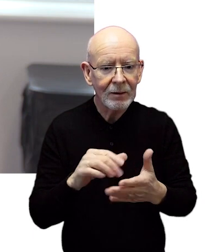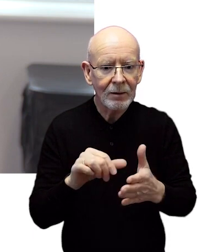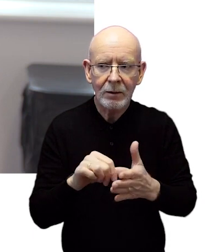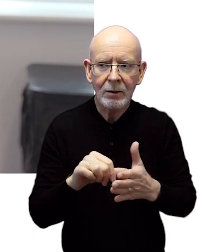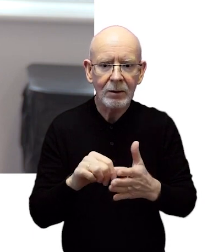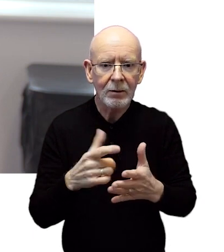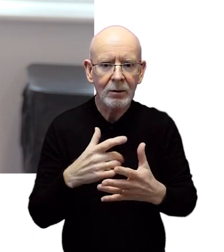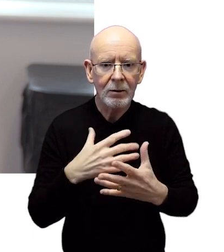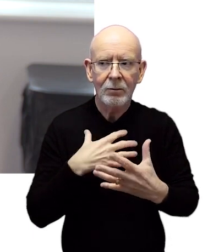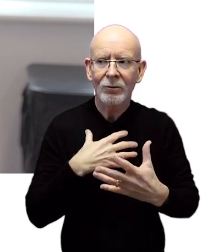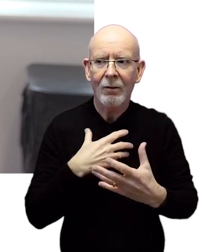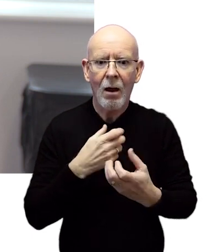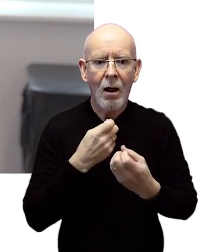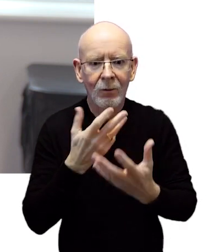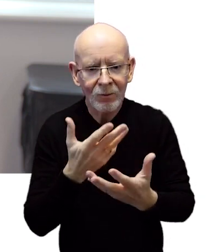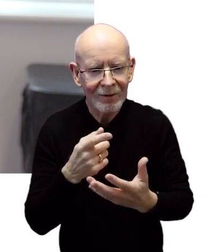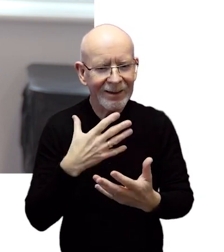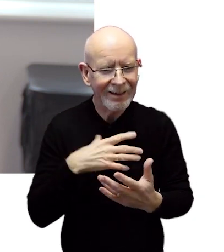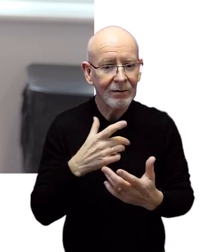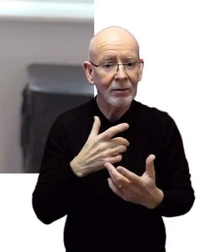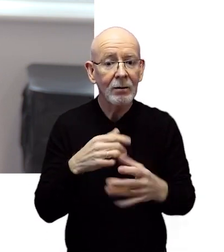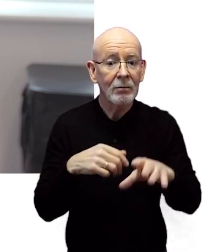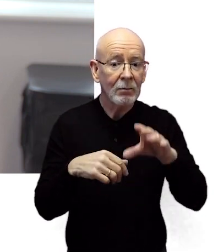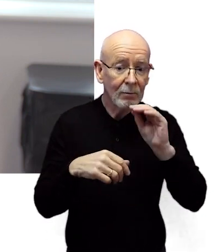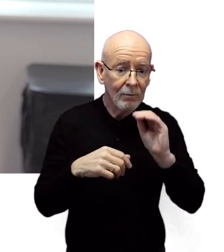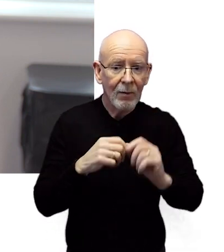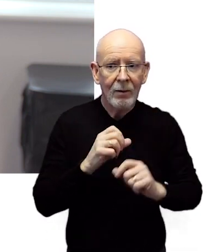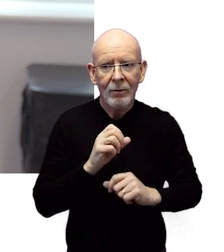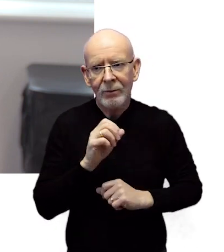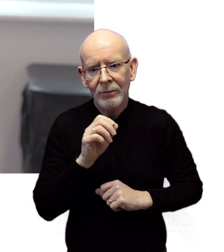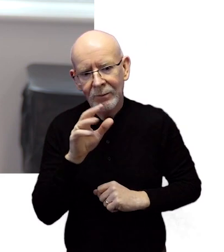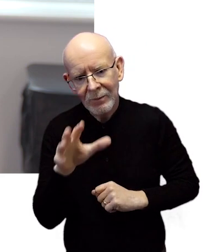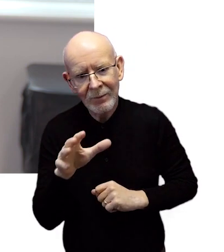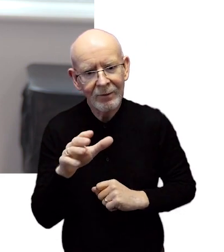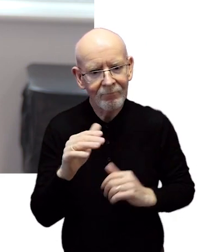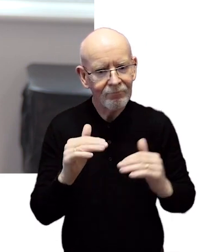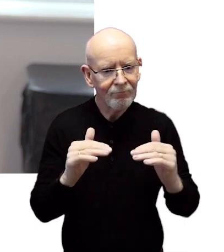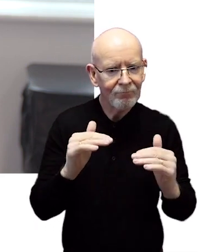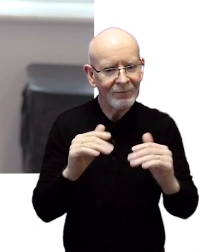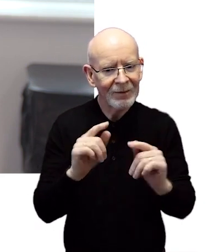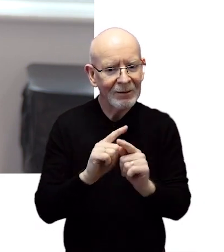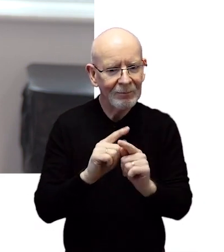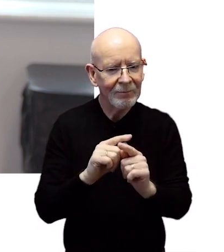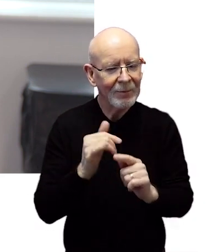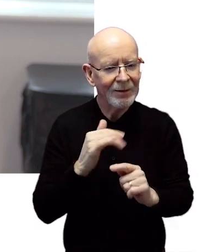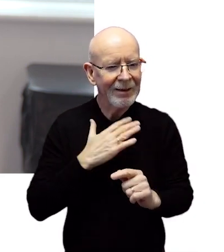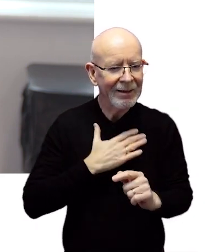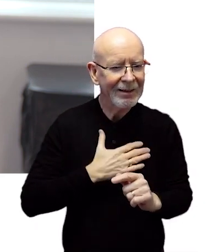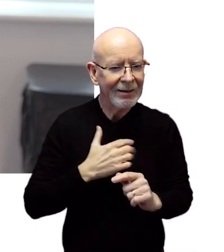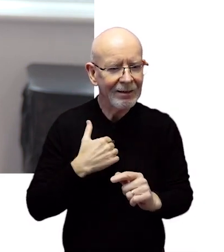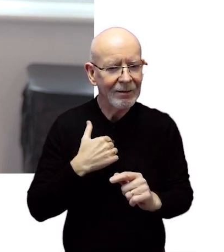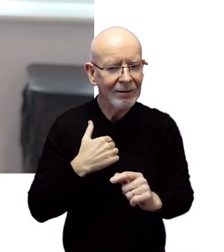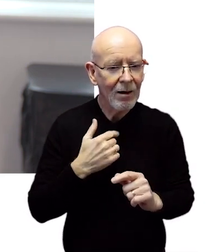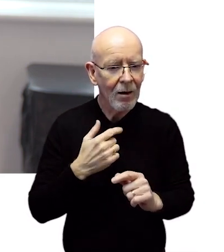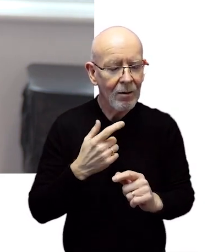breathe out. We need to breathe out the same amount of air as we breathe in, and to do this, we may need to give ourselves